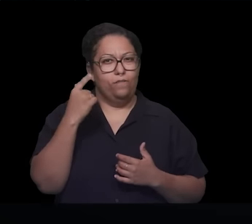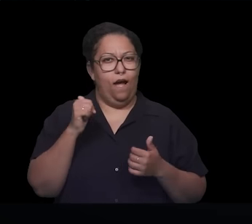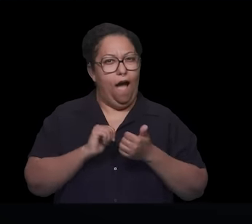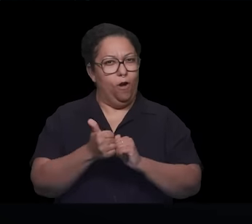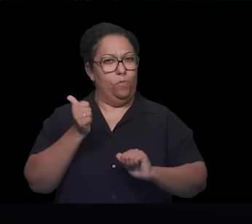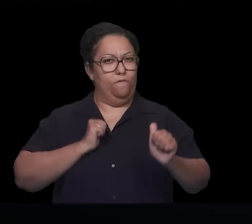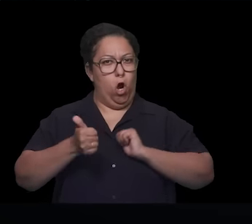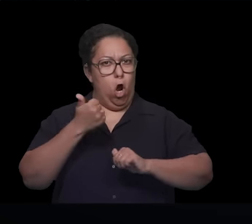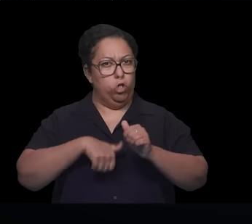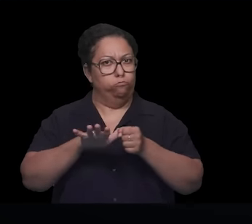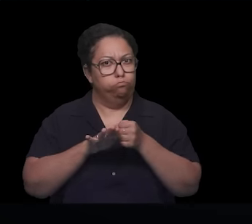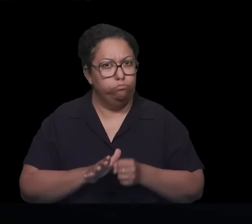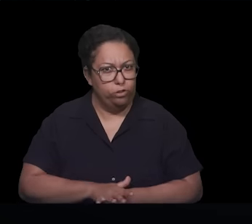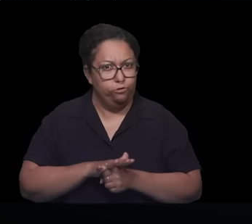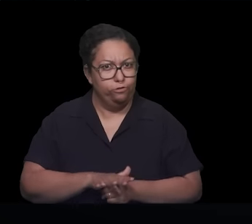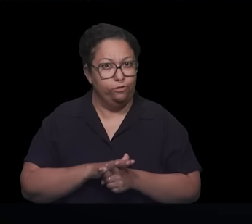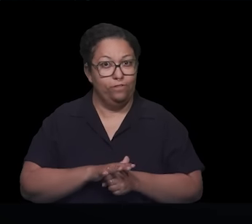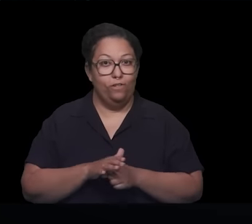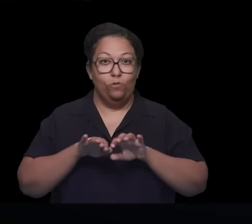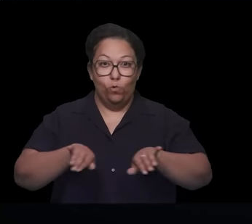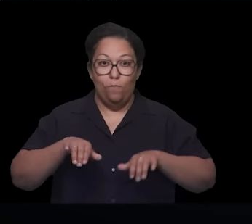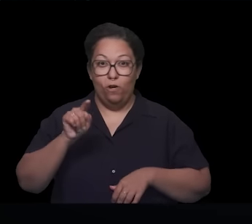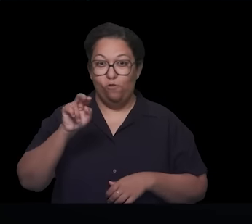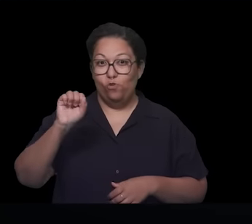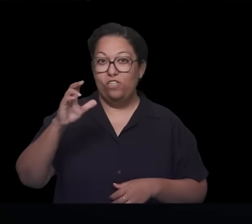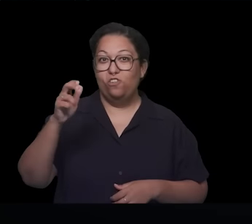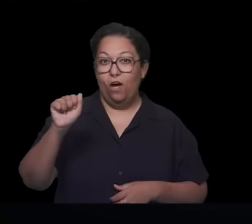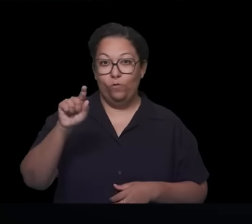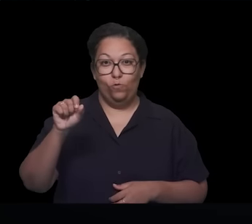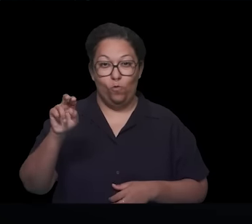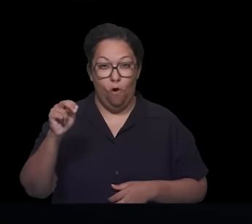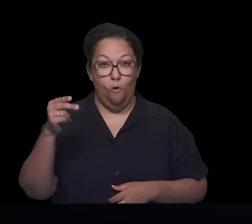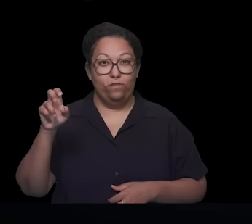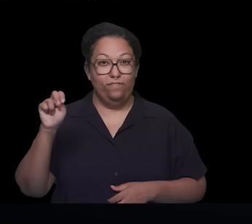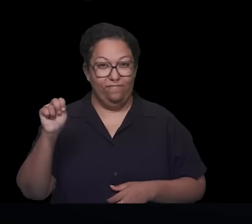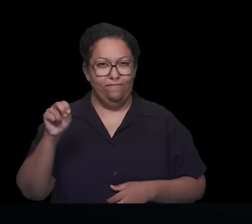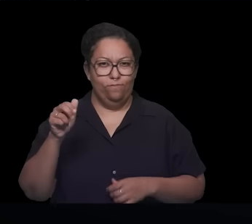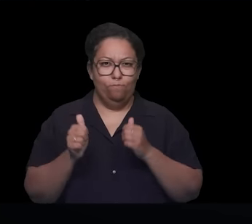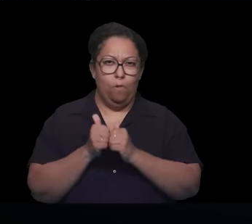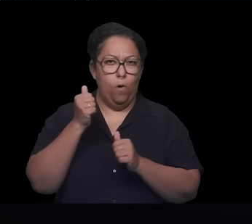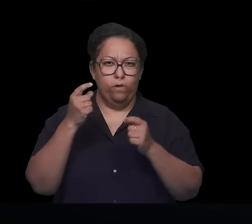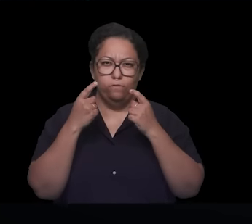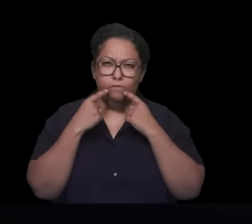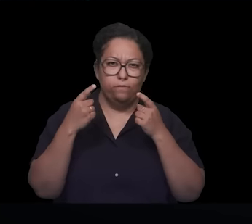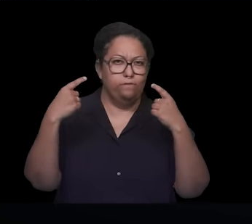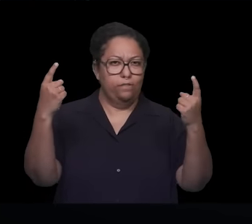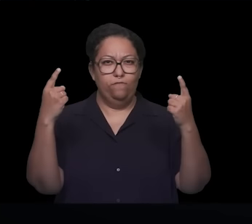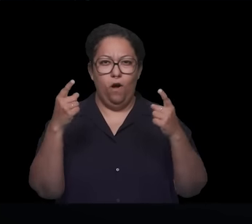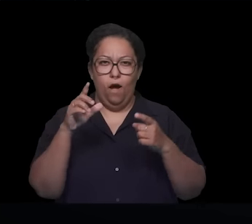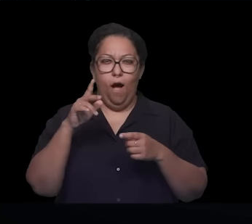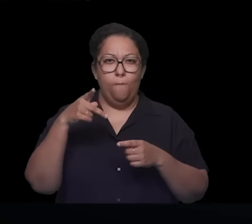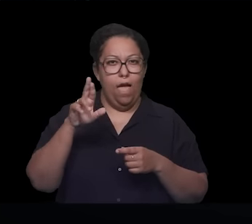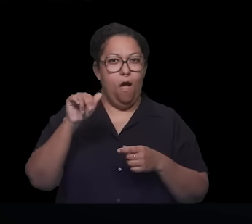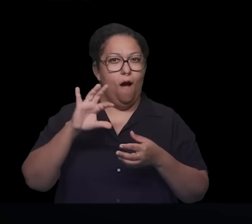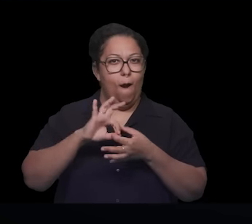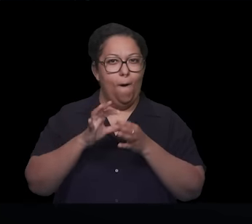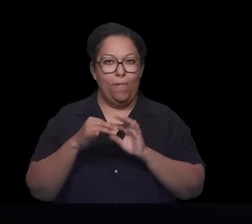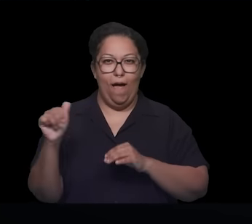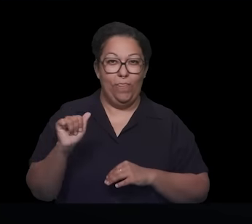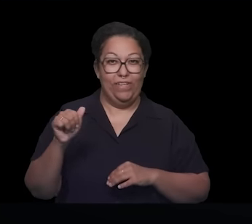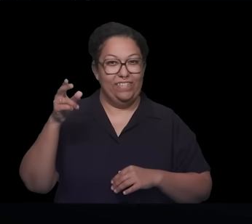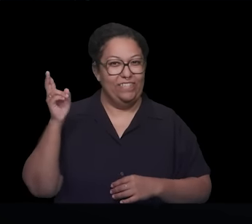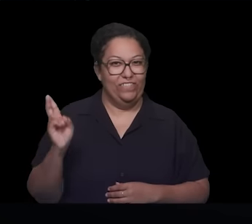understands how to perform under pressure. Swimmer Trisha Zorn Hudson is the most successful